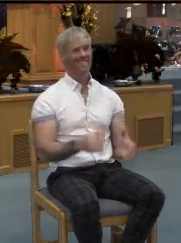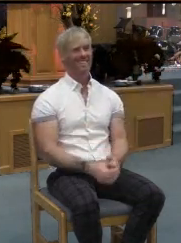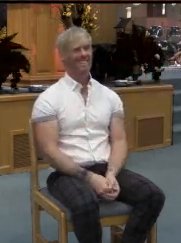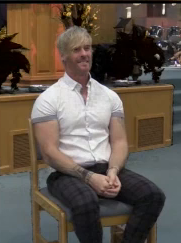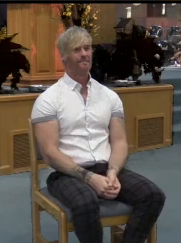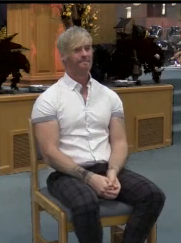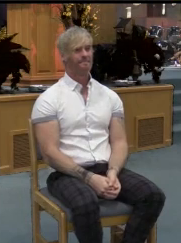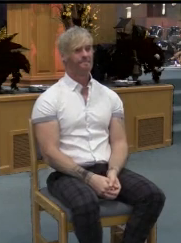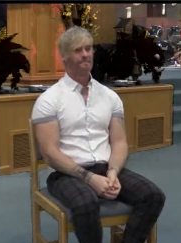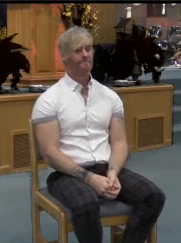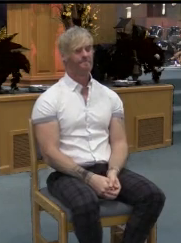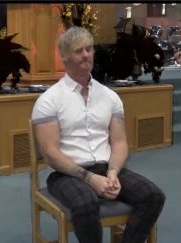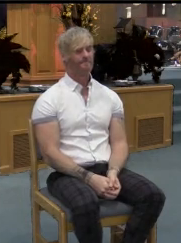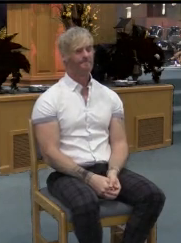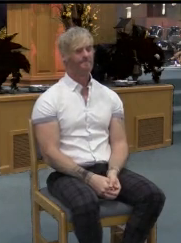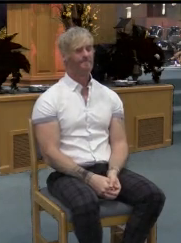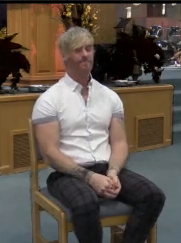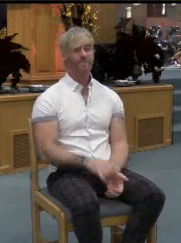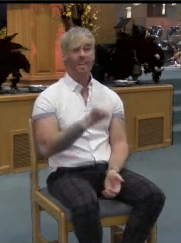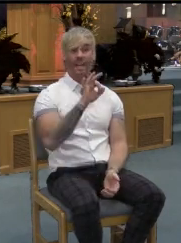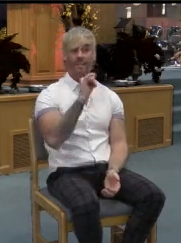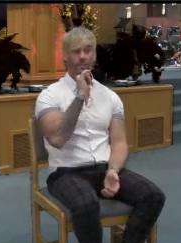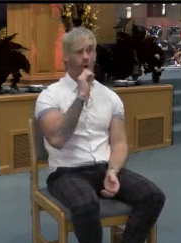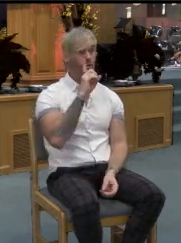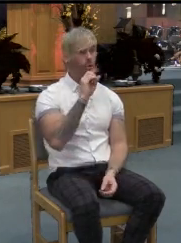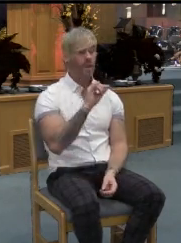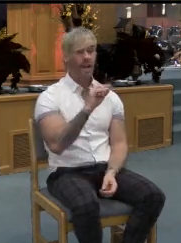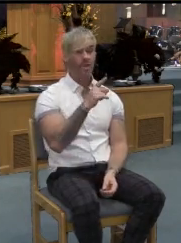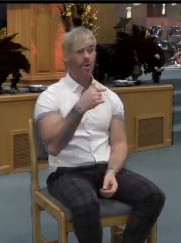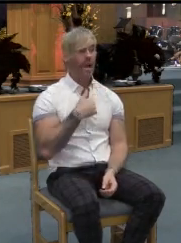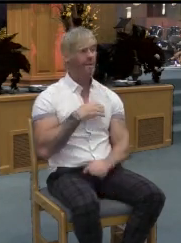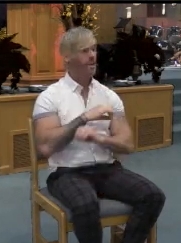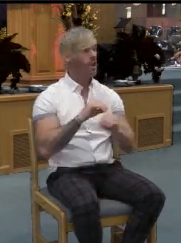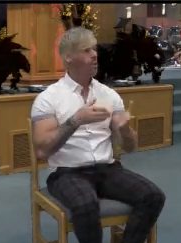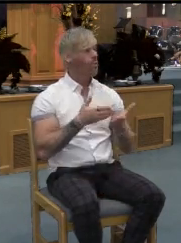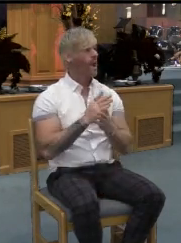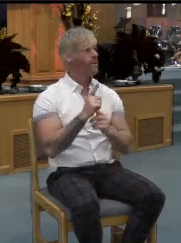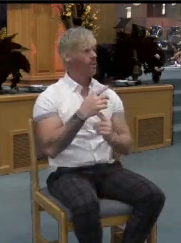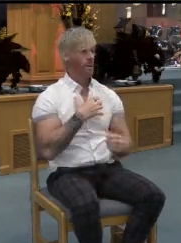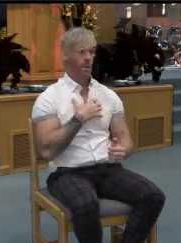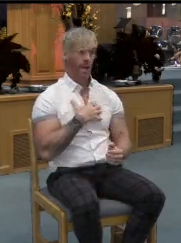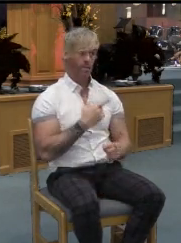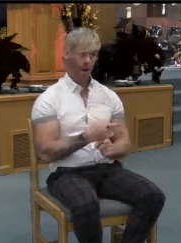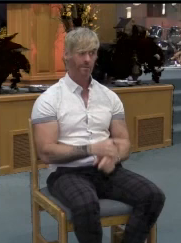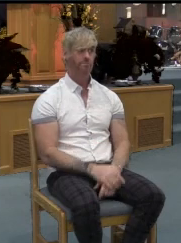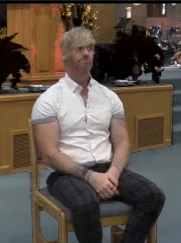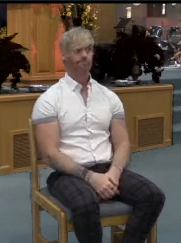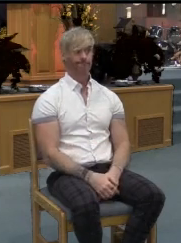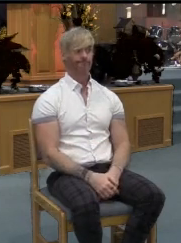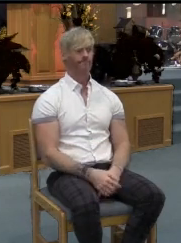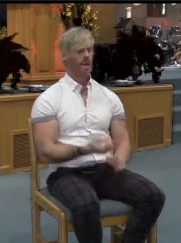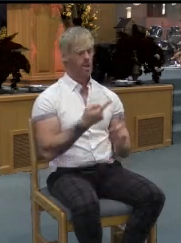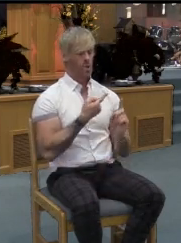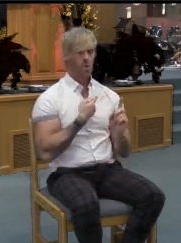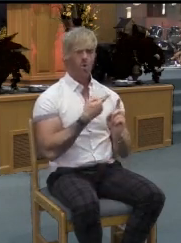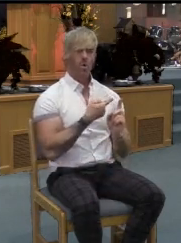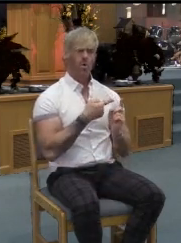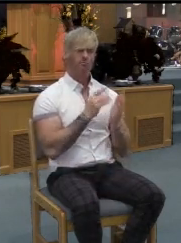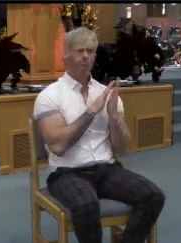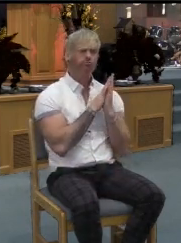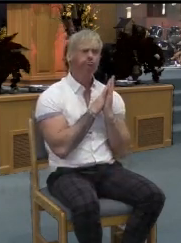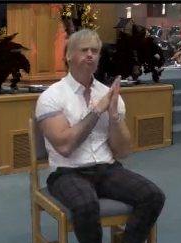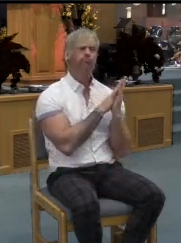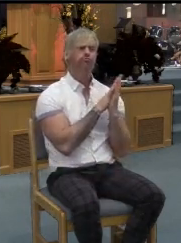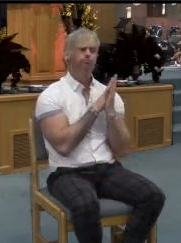And I said, and if you don't do that, you got no right to complain. Me and Joseph are close, like all my other